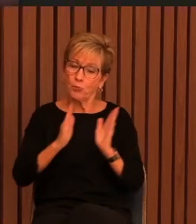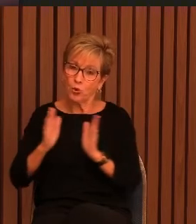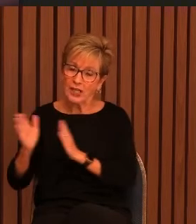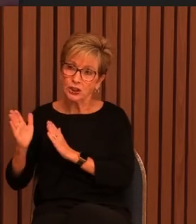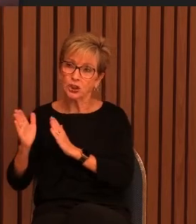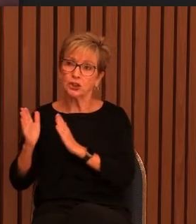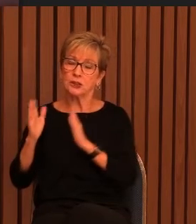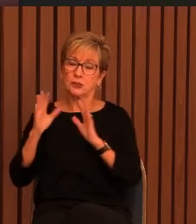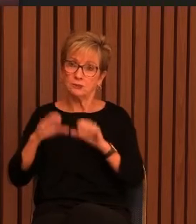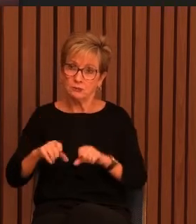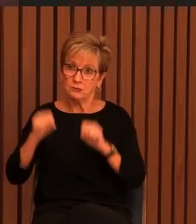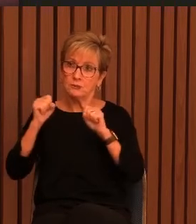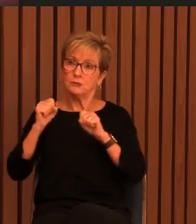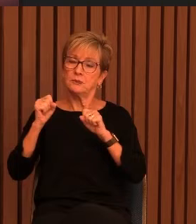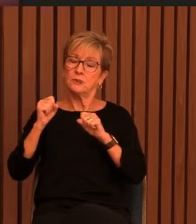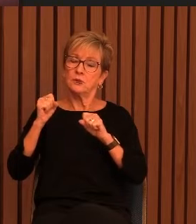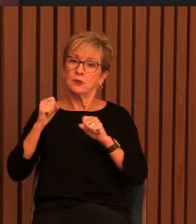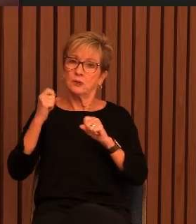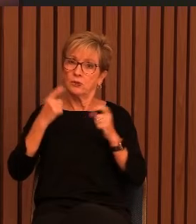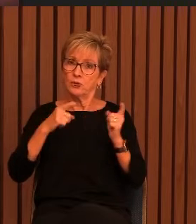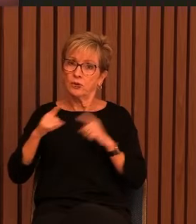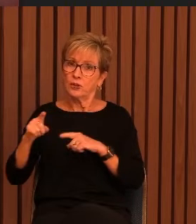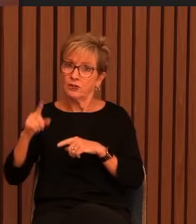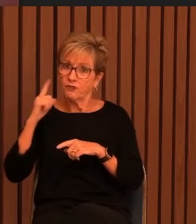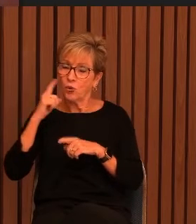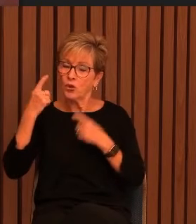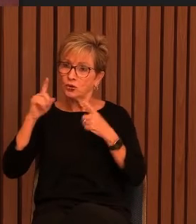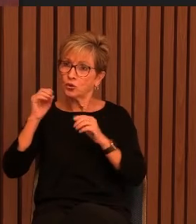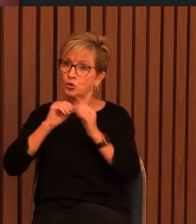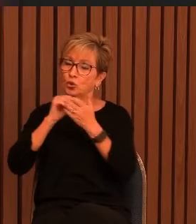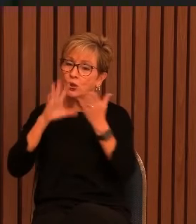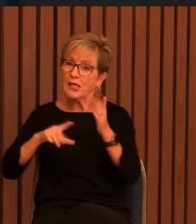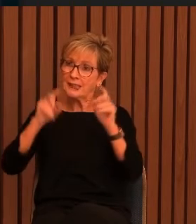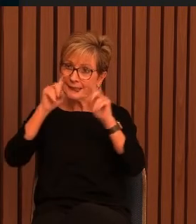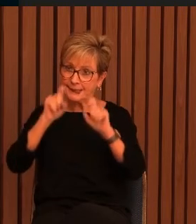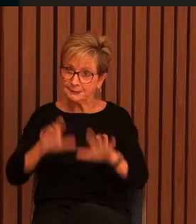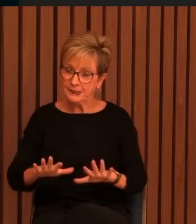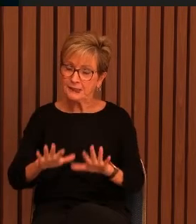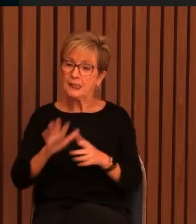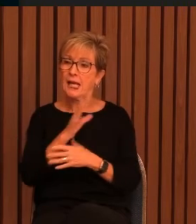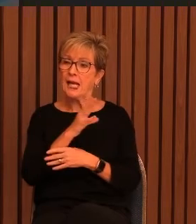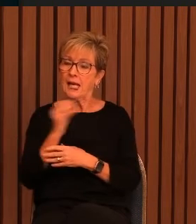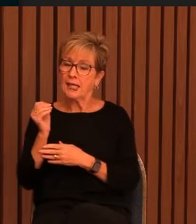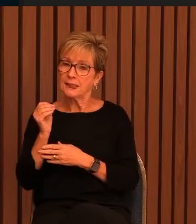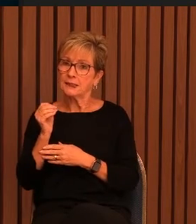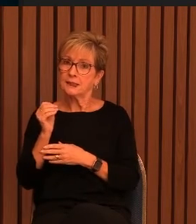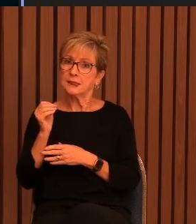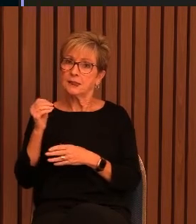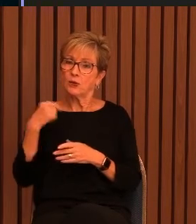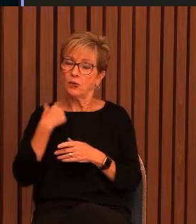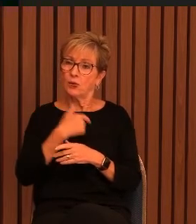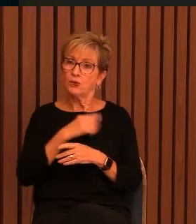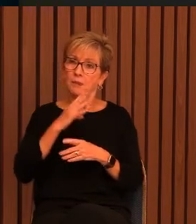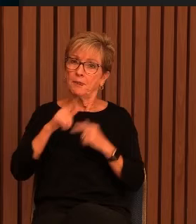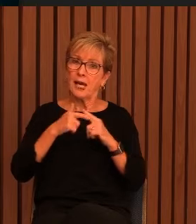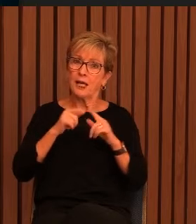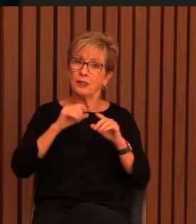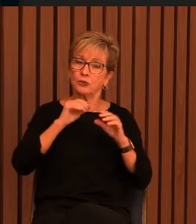in some of their spaces to administer the upcoming state assessments. And it had to do with spacing students